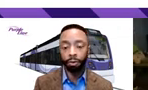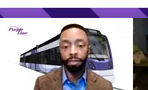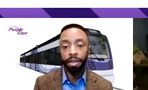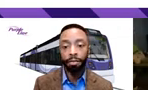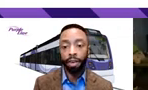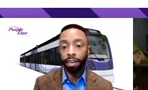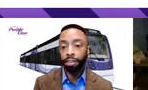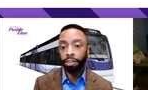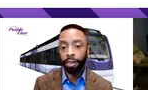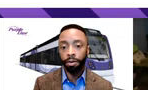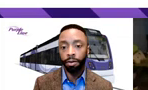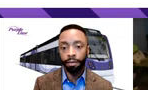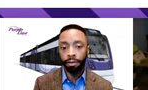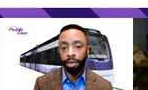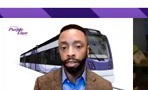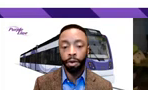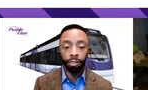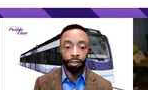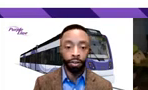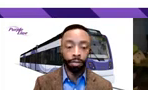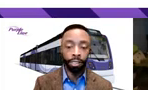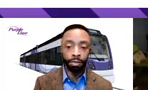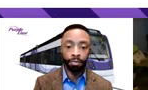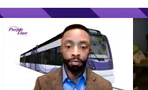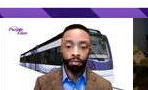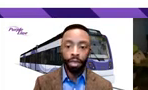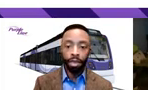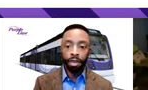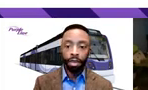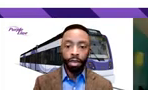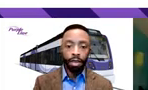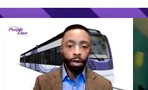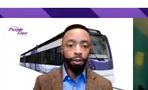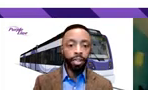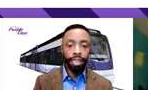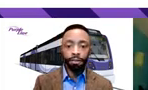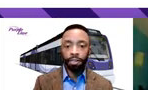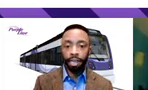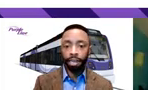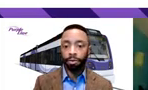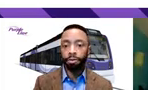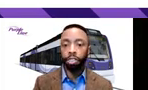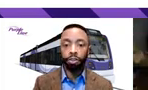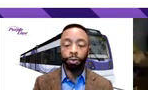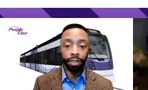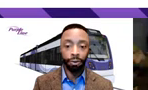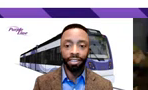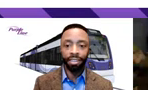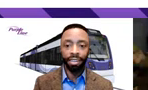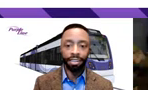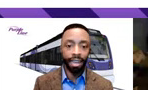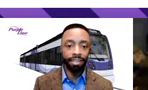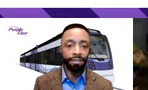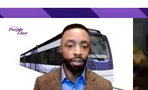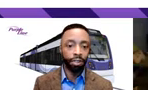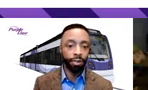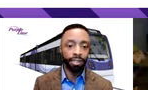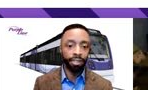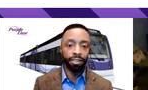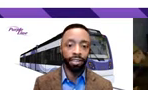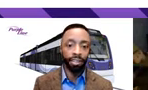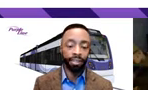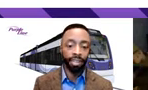message boards, providing train arrival and departure information. Over the next few slides, we will show you renderings and designs